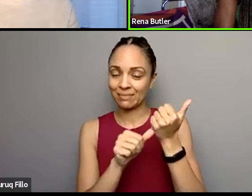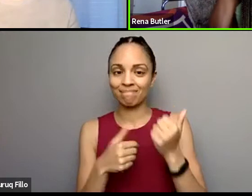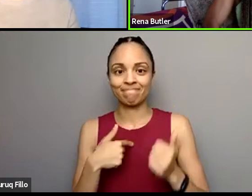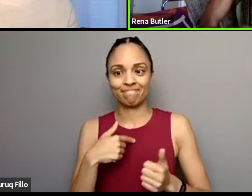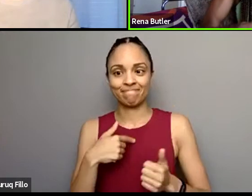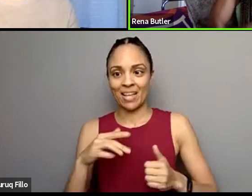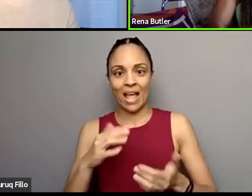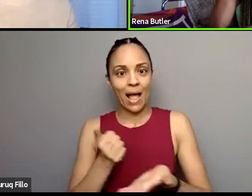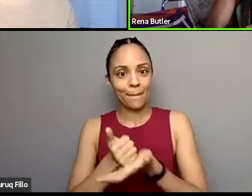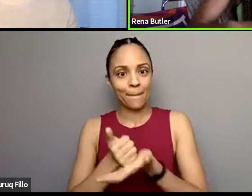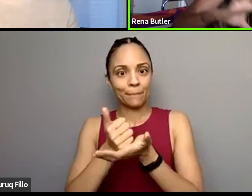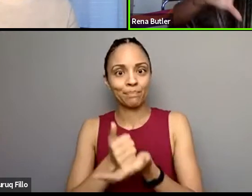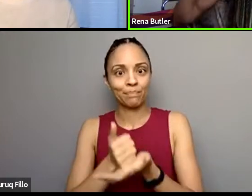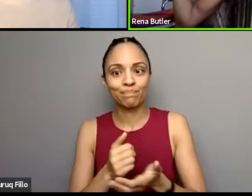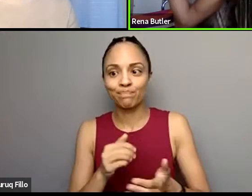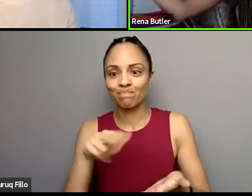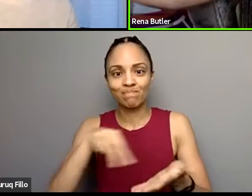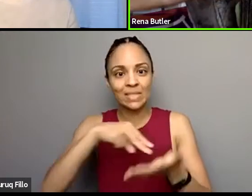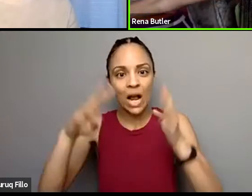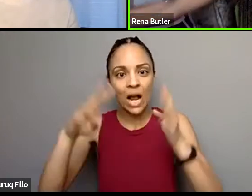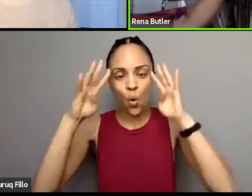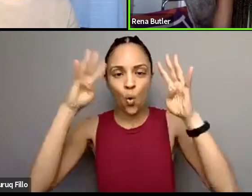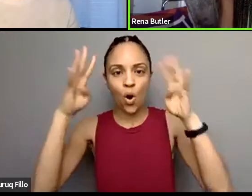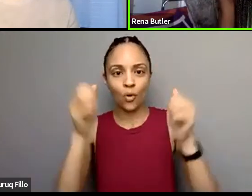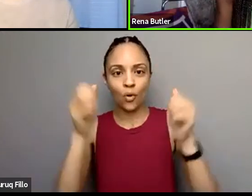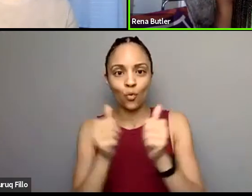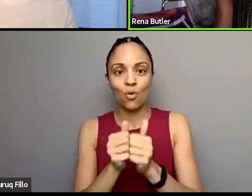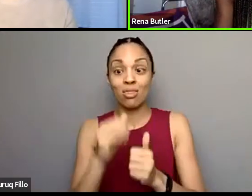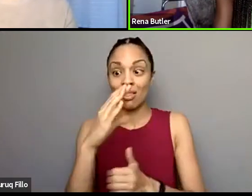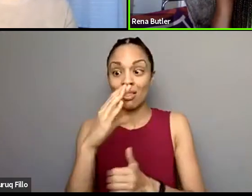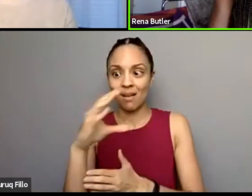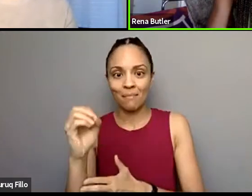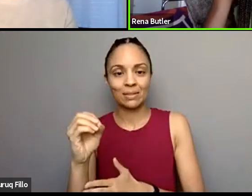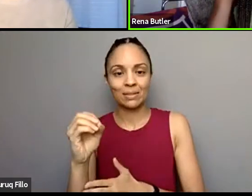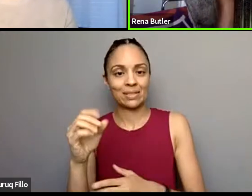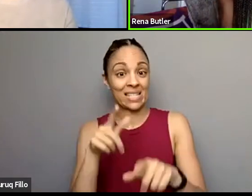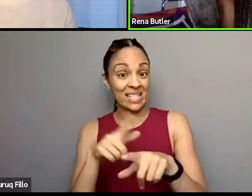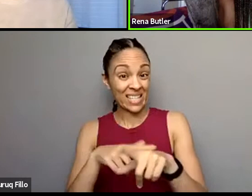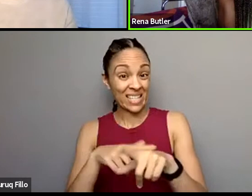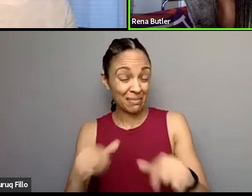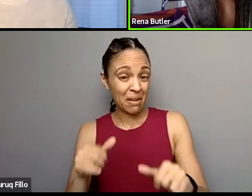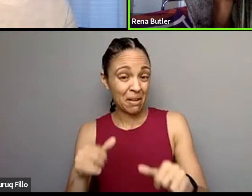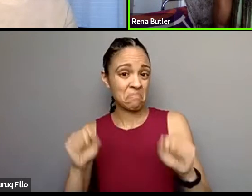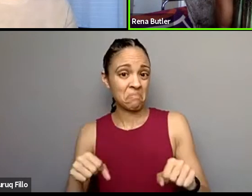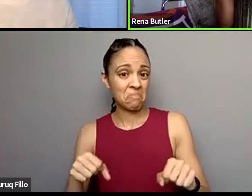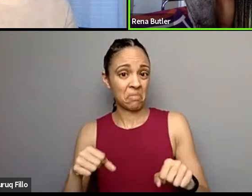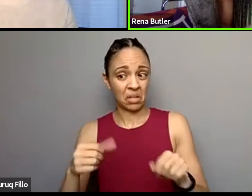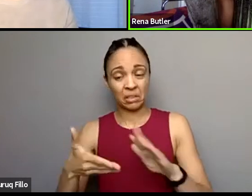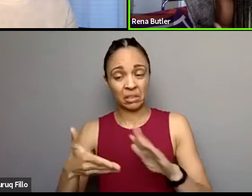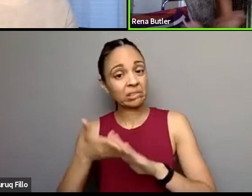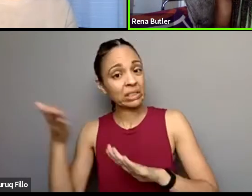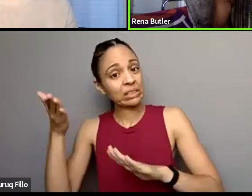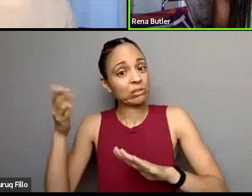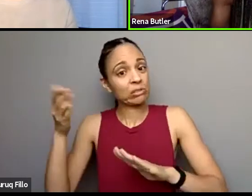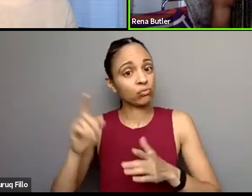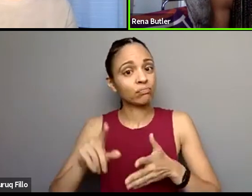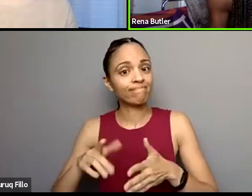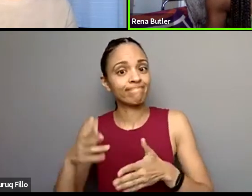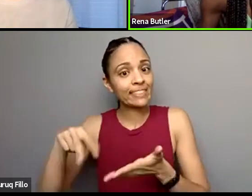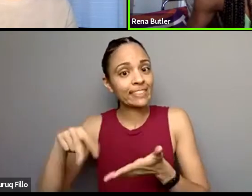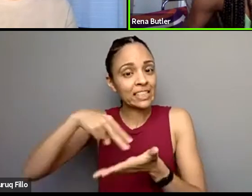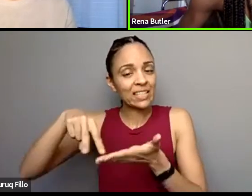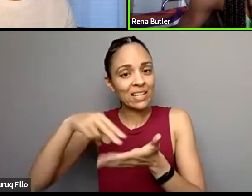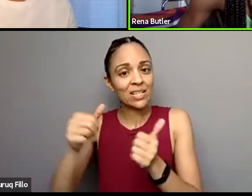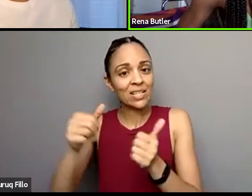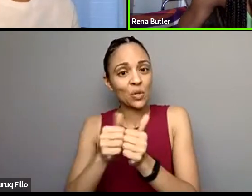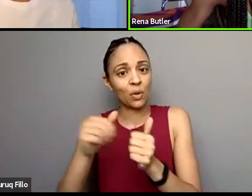company, as well as have the space to leave and do the things I need to do and to dance whenever I can